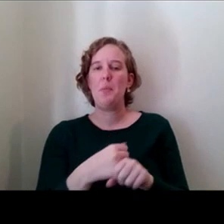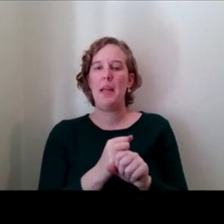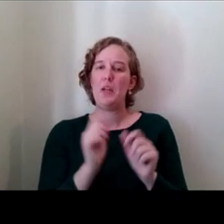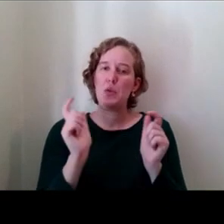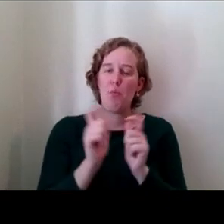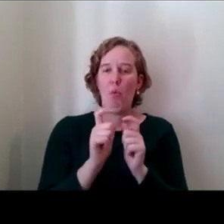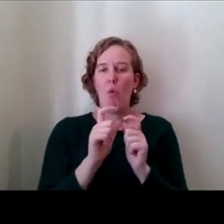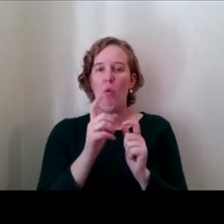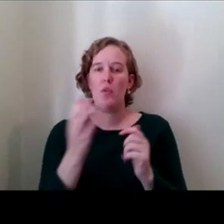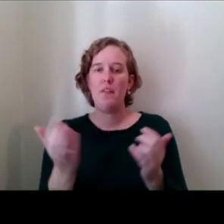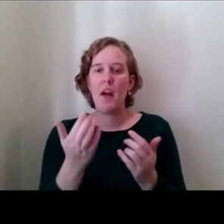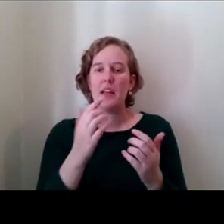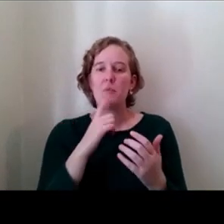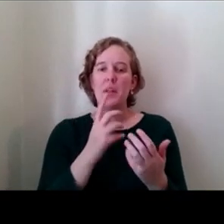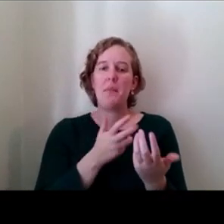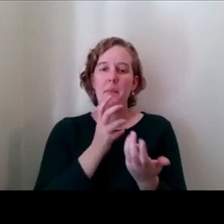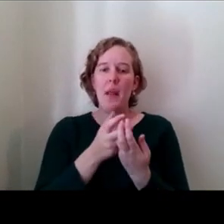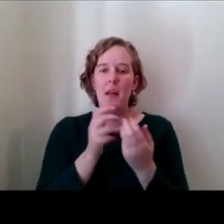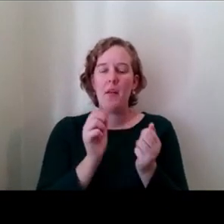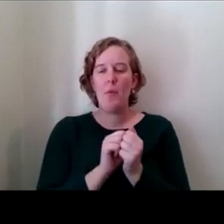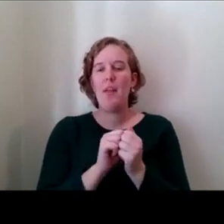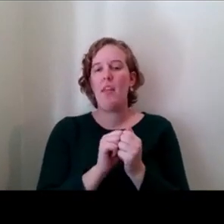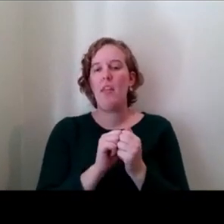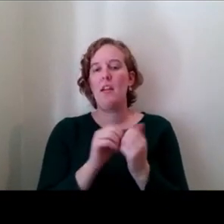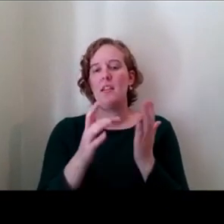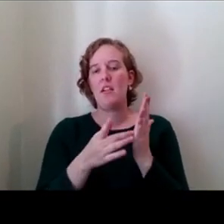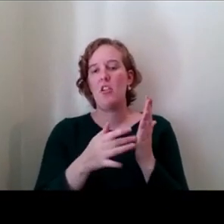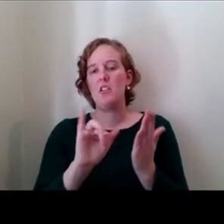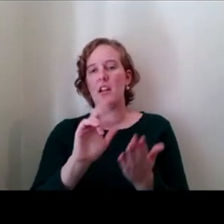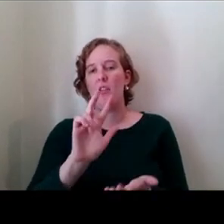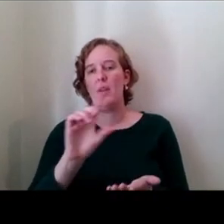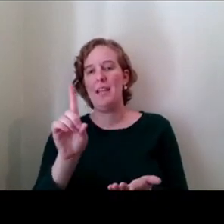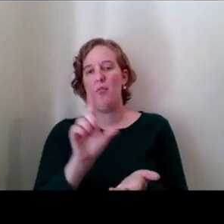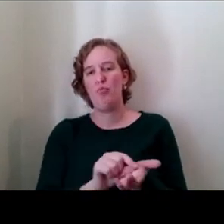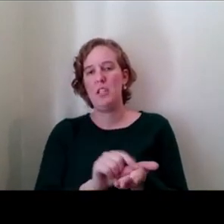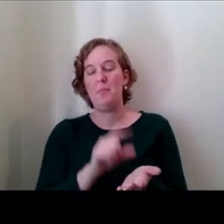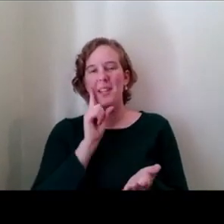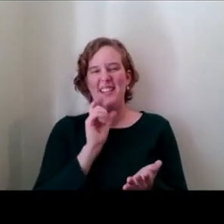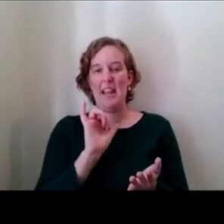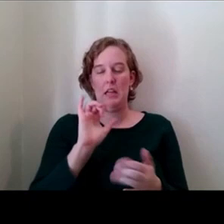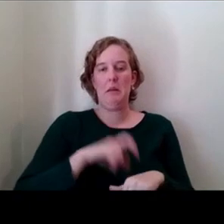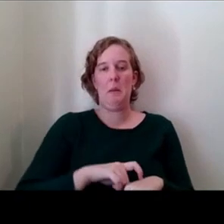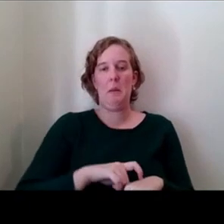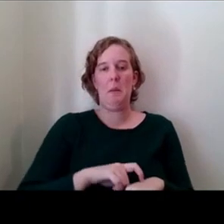and was compatible with technologies like 3D printing, which back then were still emerging.